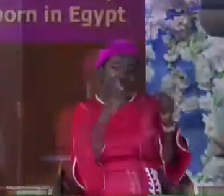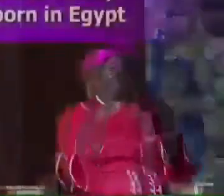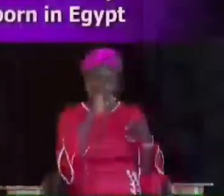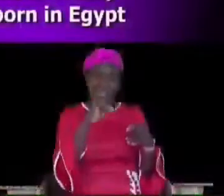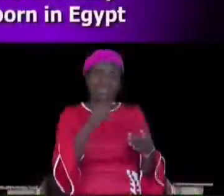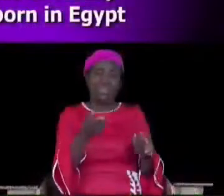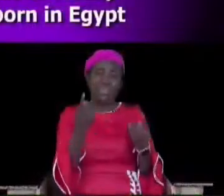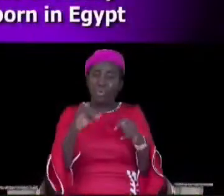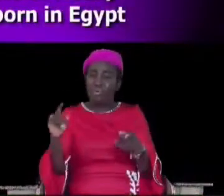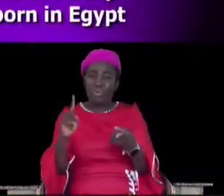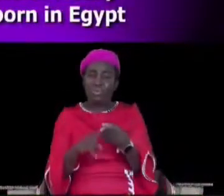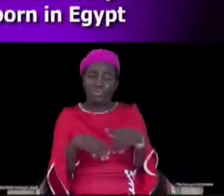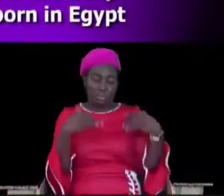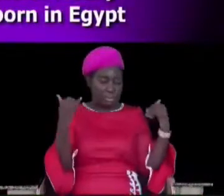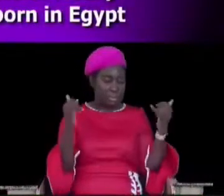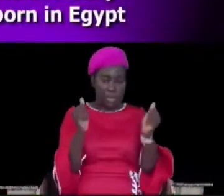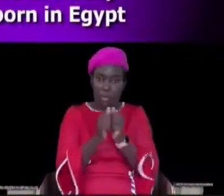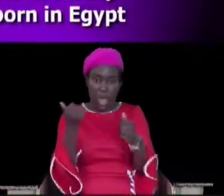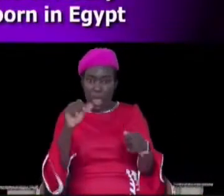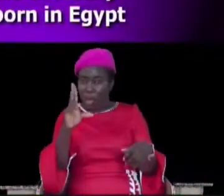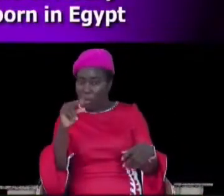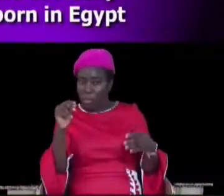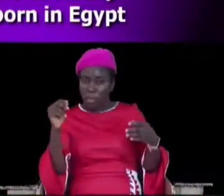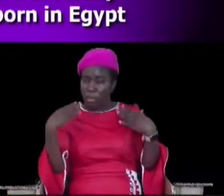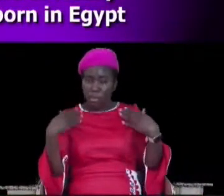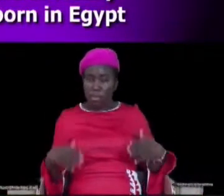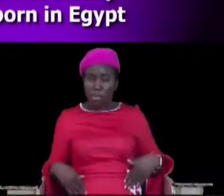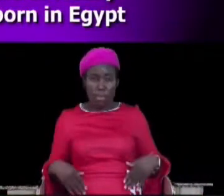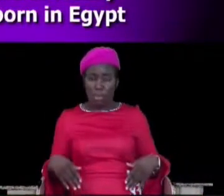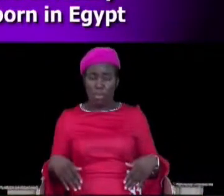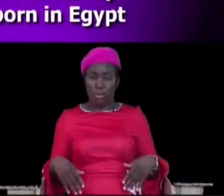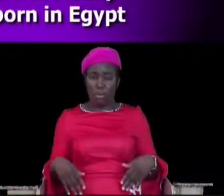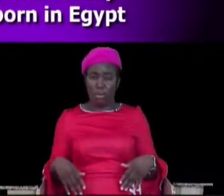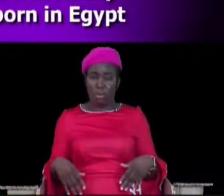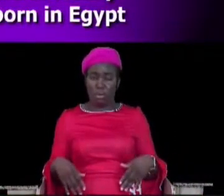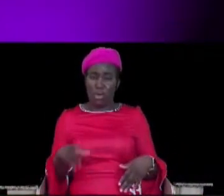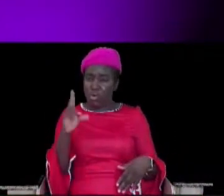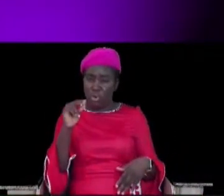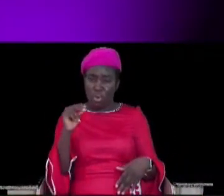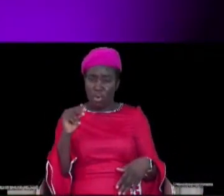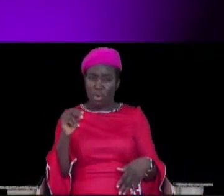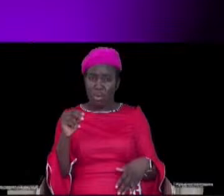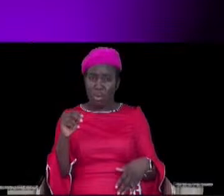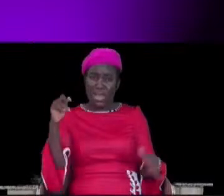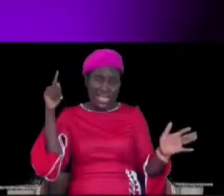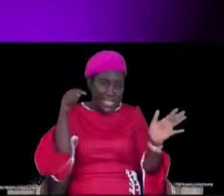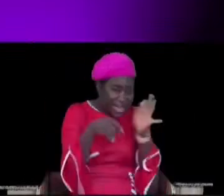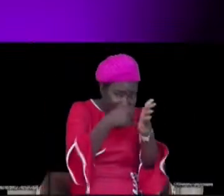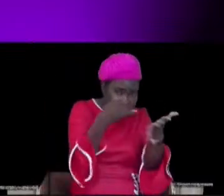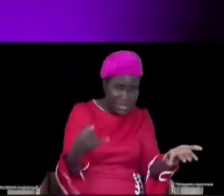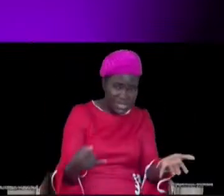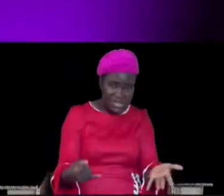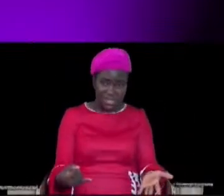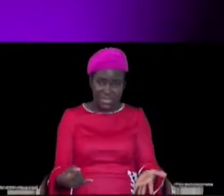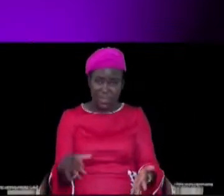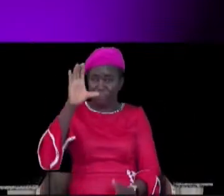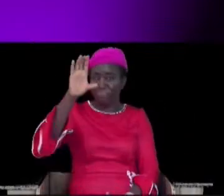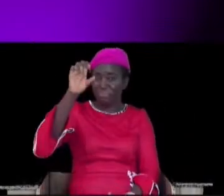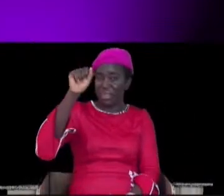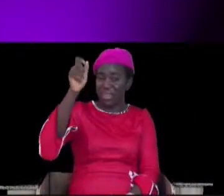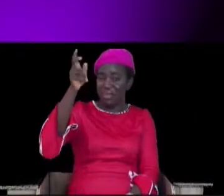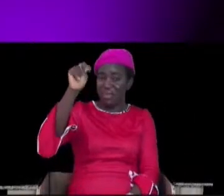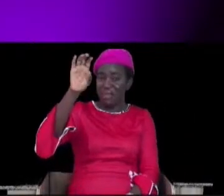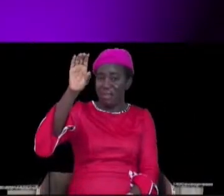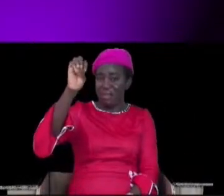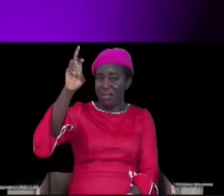It's coming to kill. Kill the headache. Cancer wants to kill. It's not there to play with